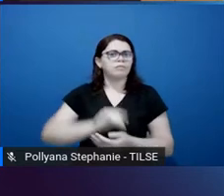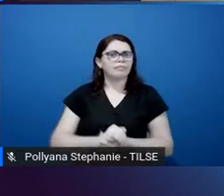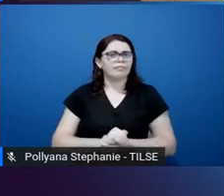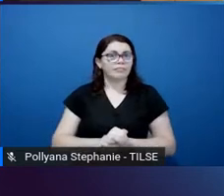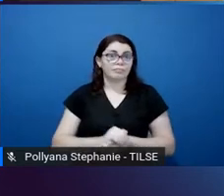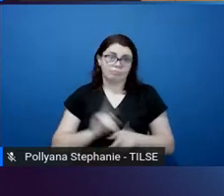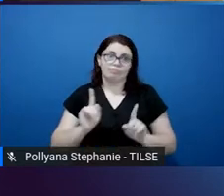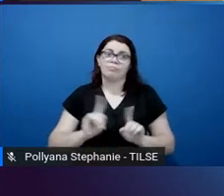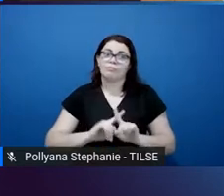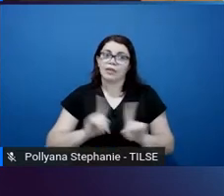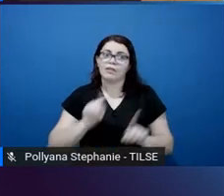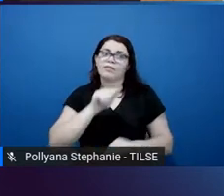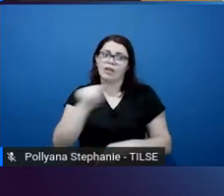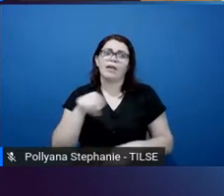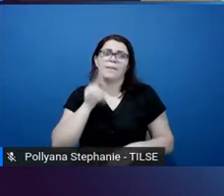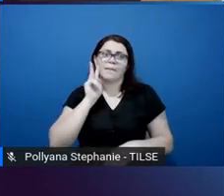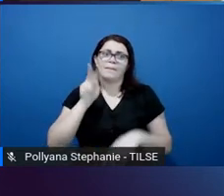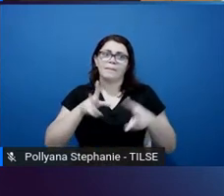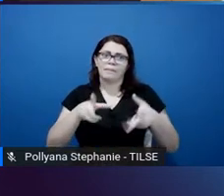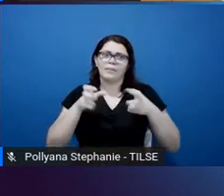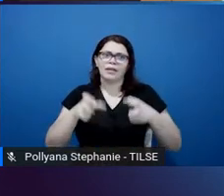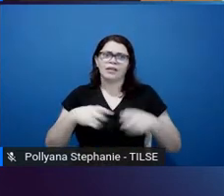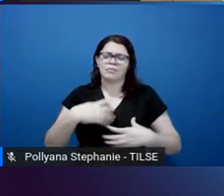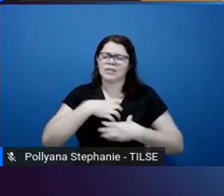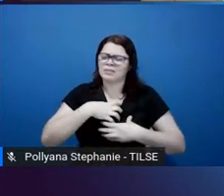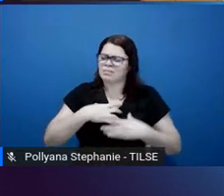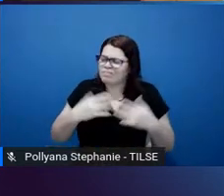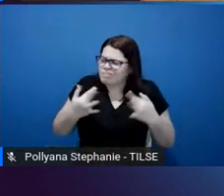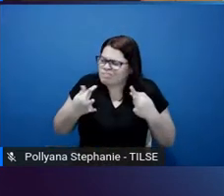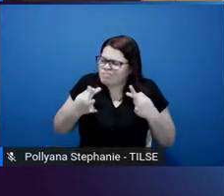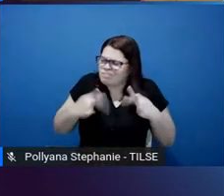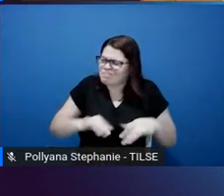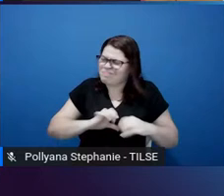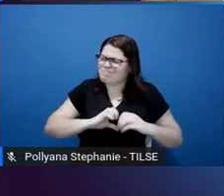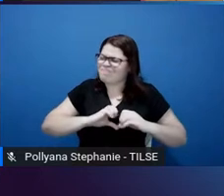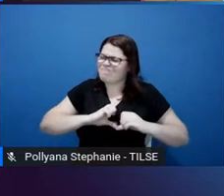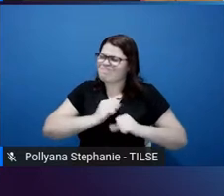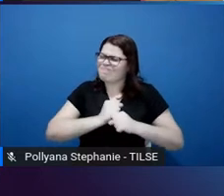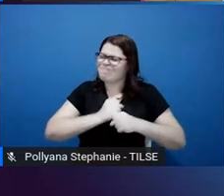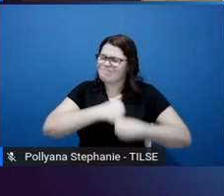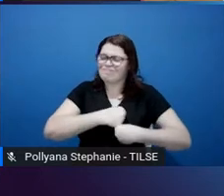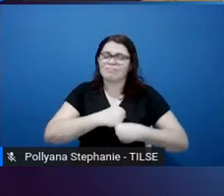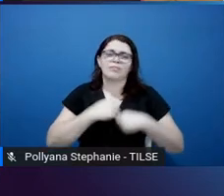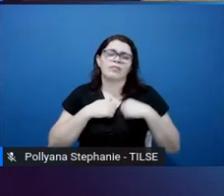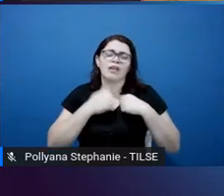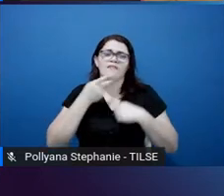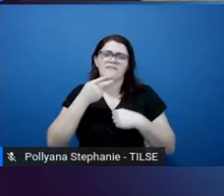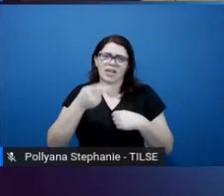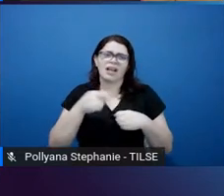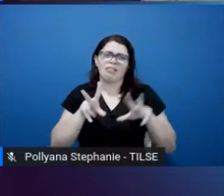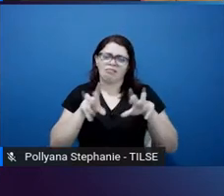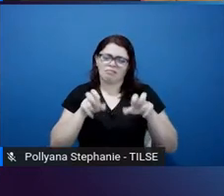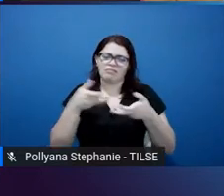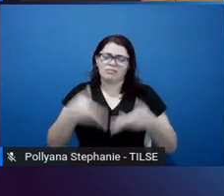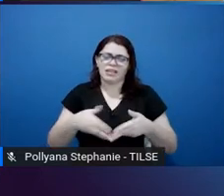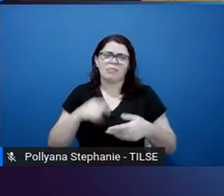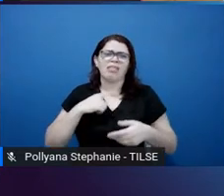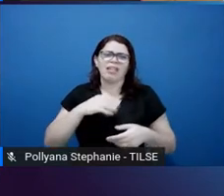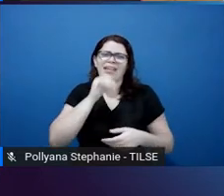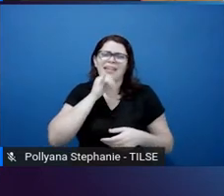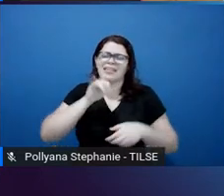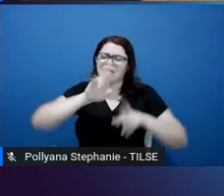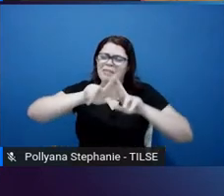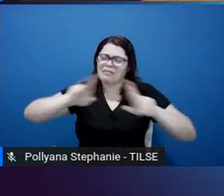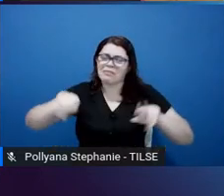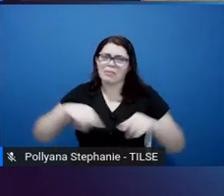see, it's too painful to talk about it. I have many other examples, but this one